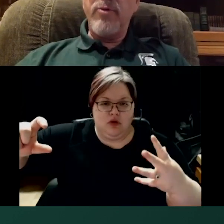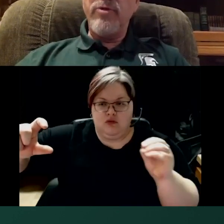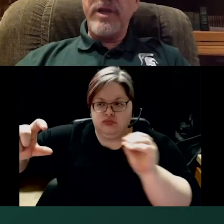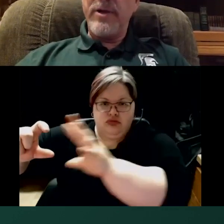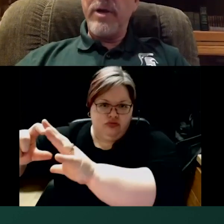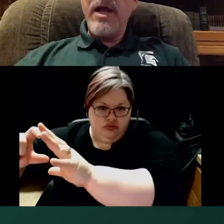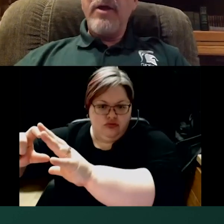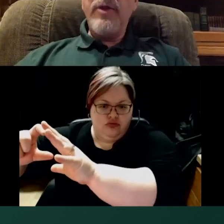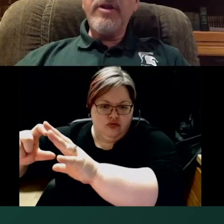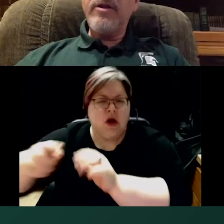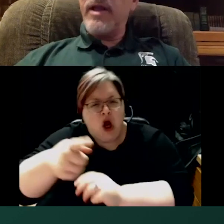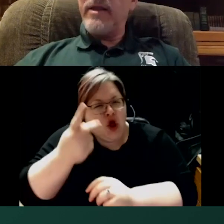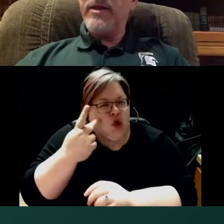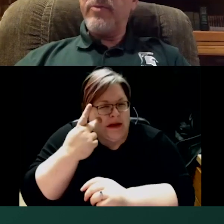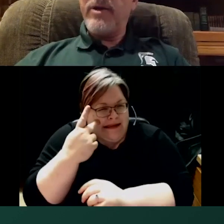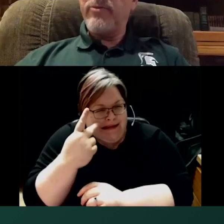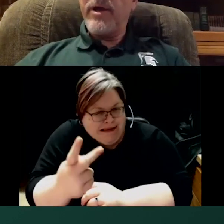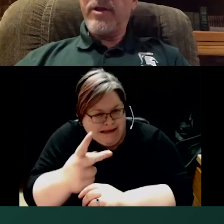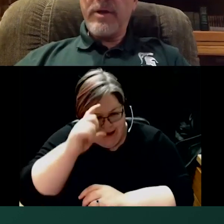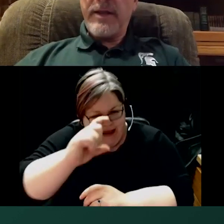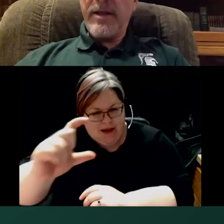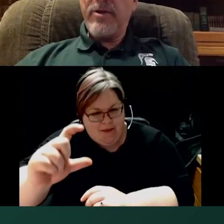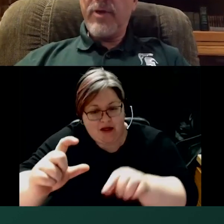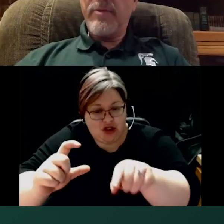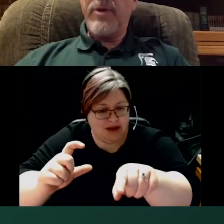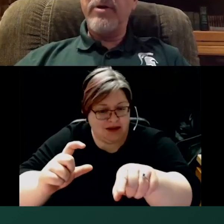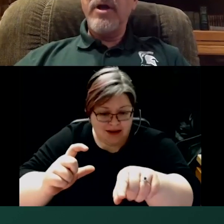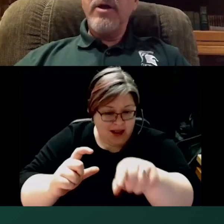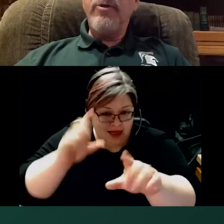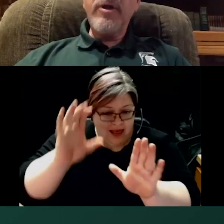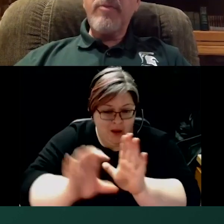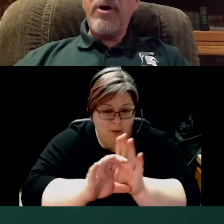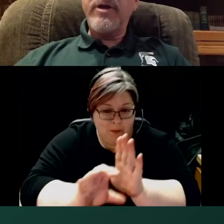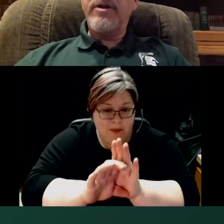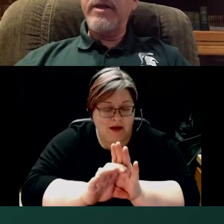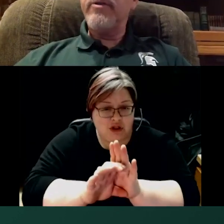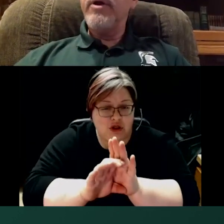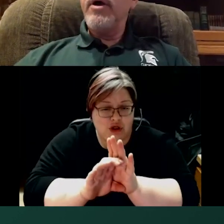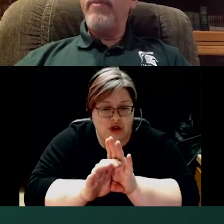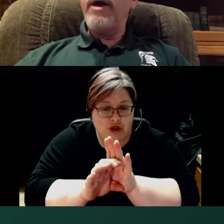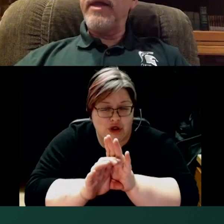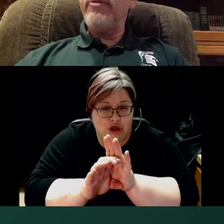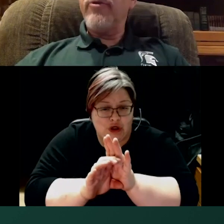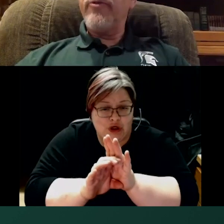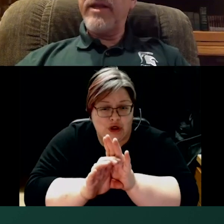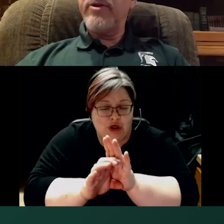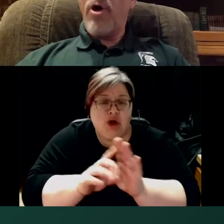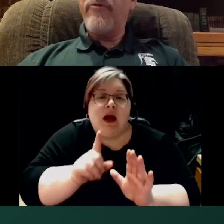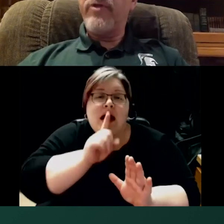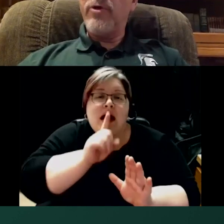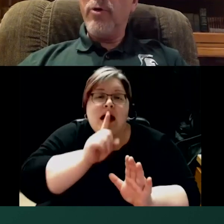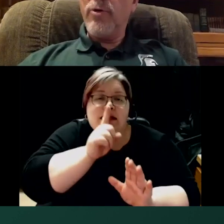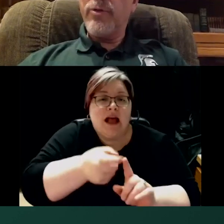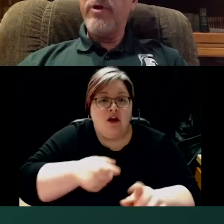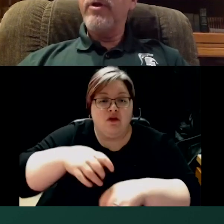of the moon here. This is not lit by direct sunlight. That's the crescent part. This part is lit by light reflected